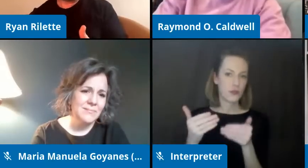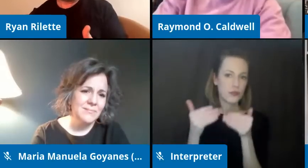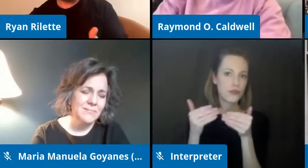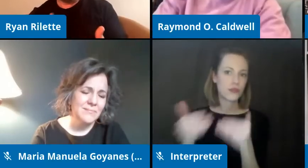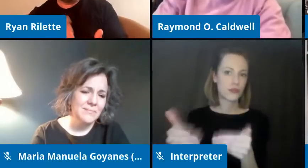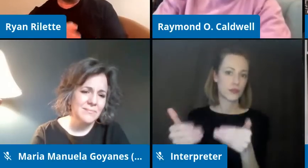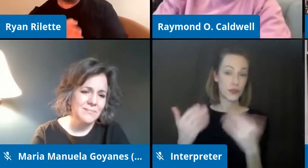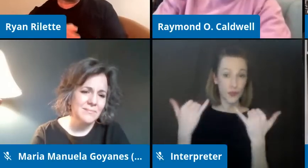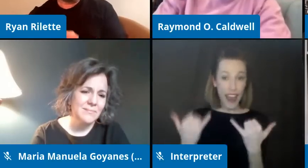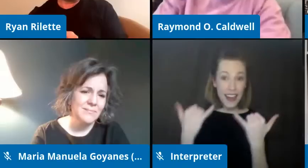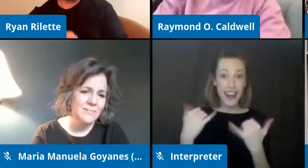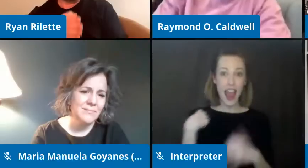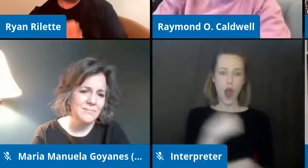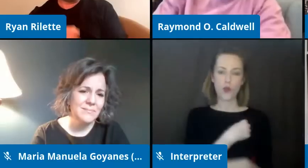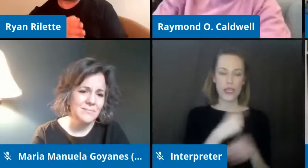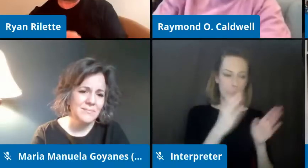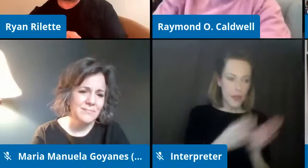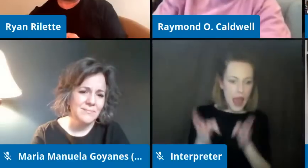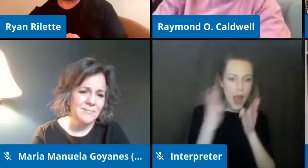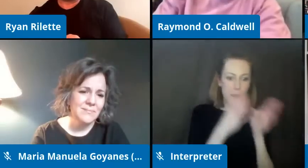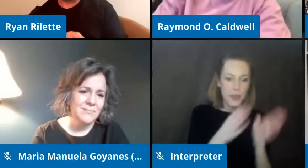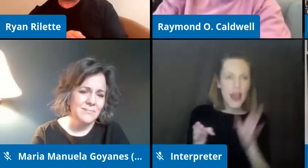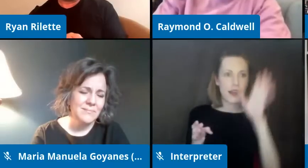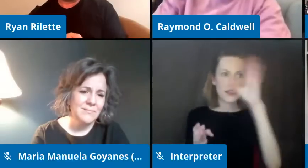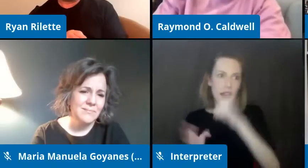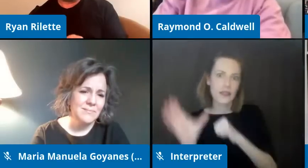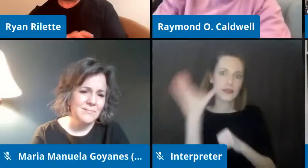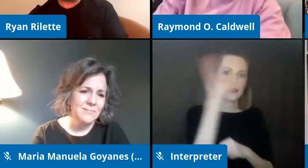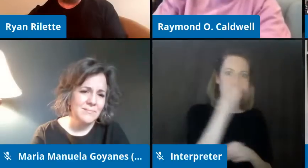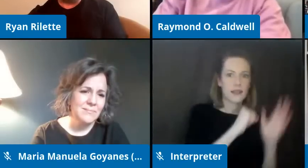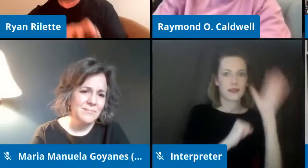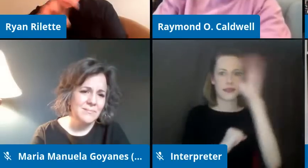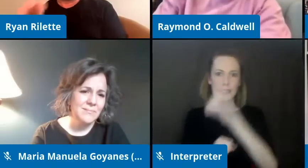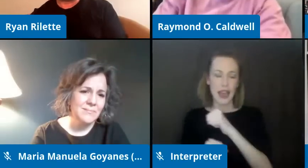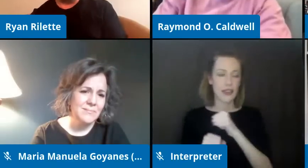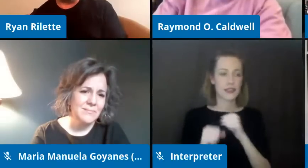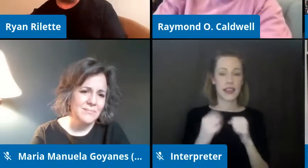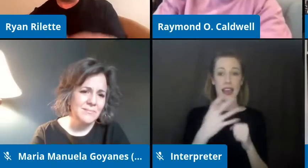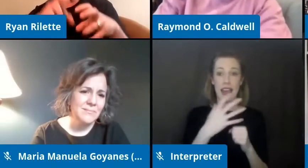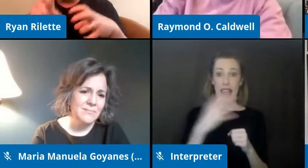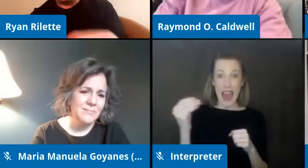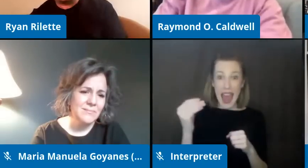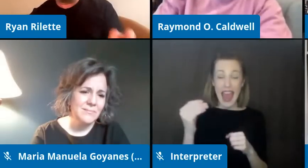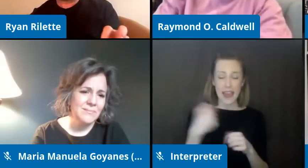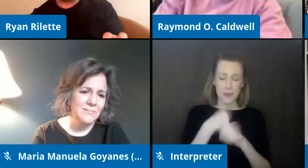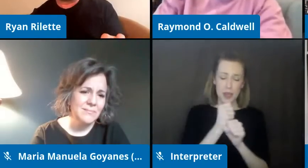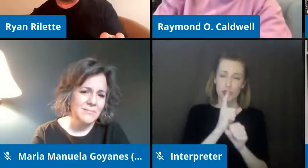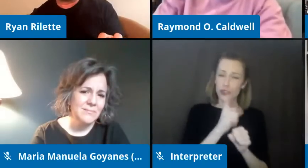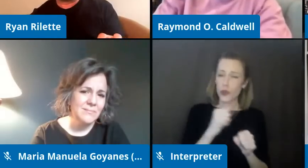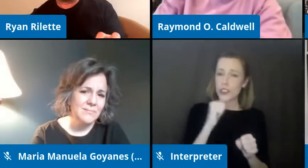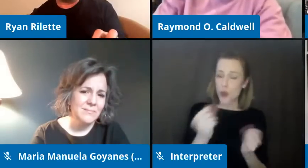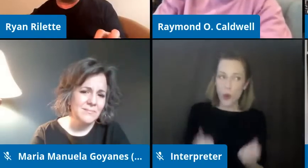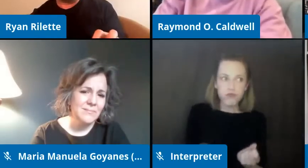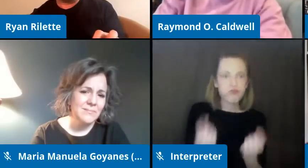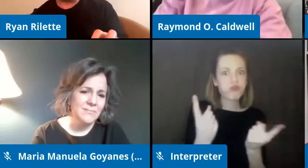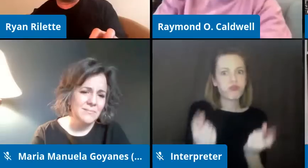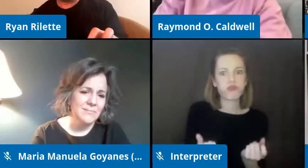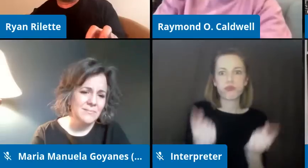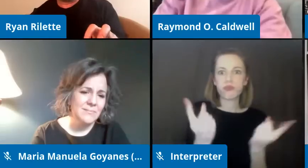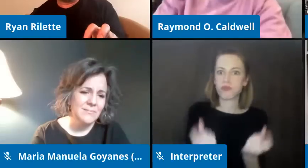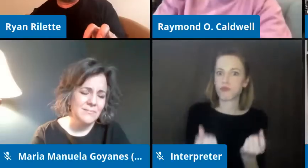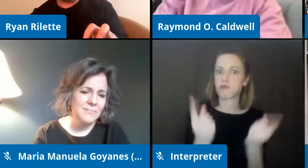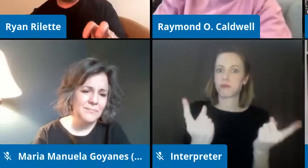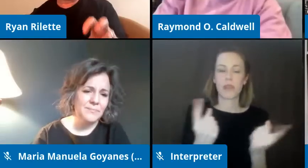plan and guess, and try to figure out where are those places where we make decisions so that we're not expending too much money and getting ourselves in a position where we